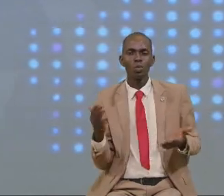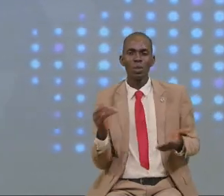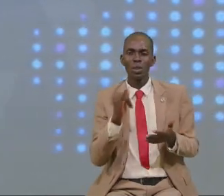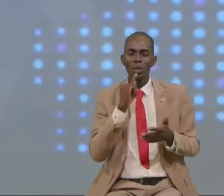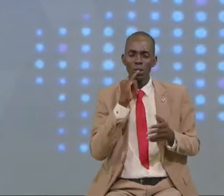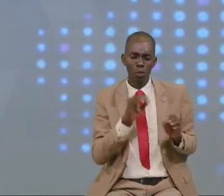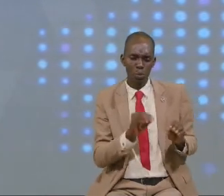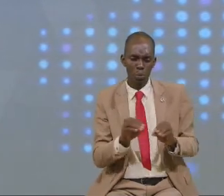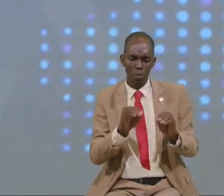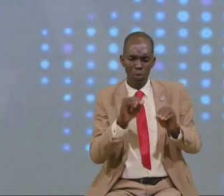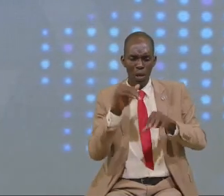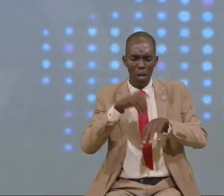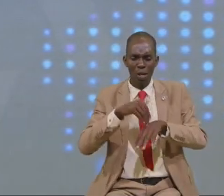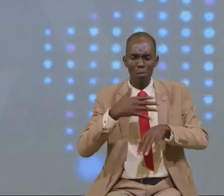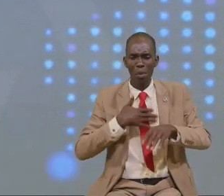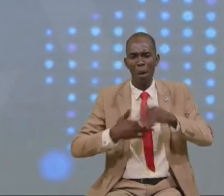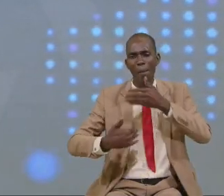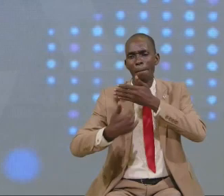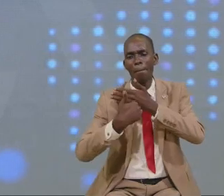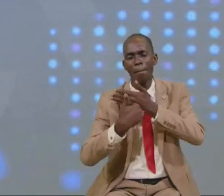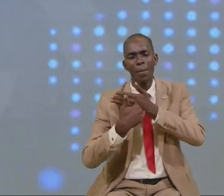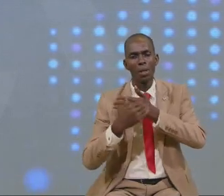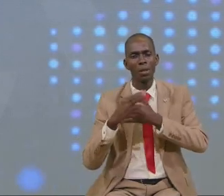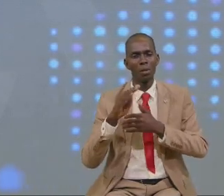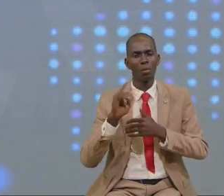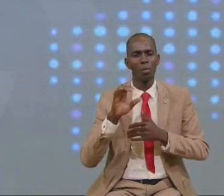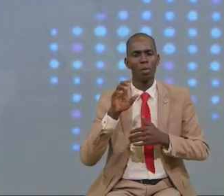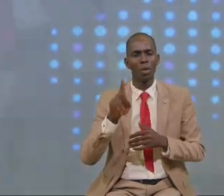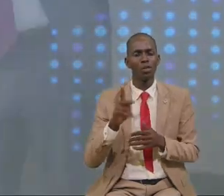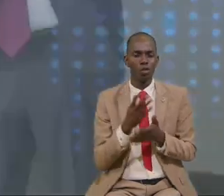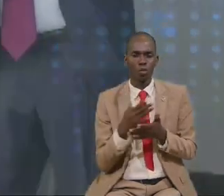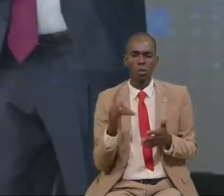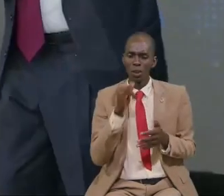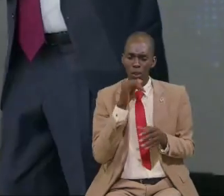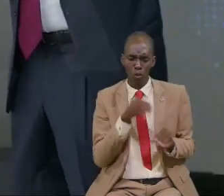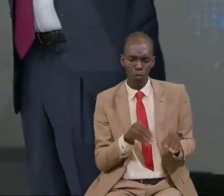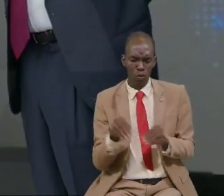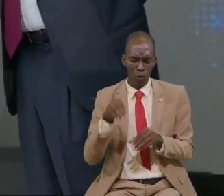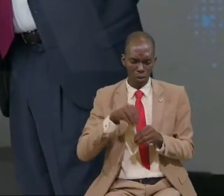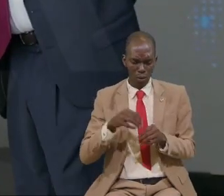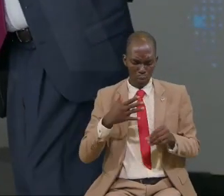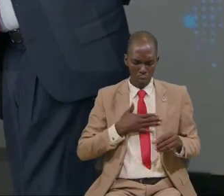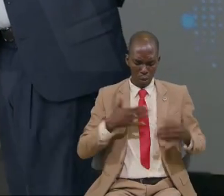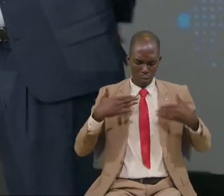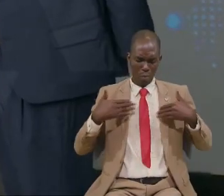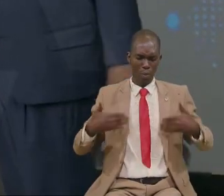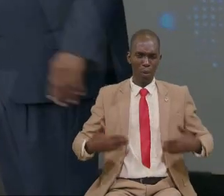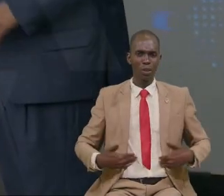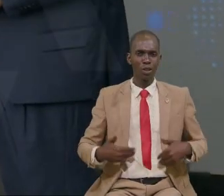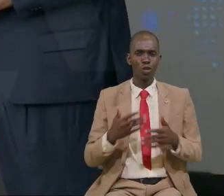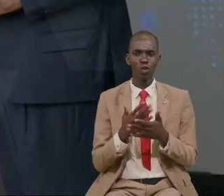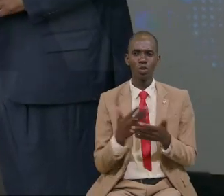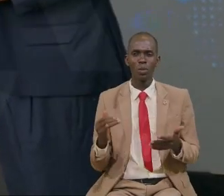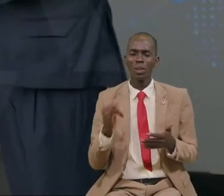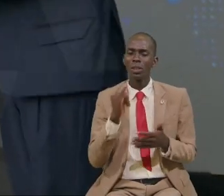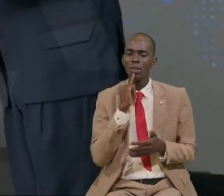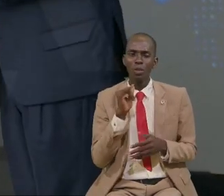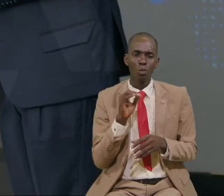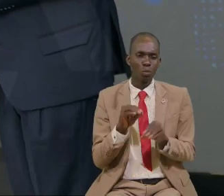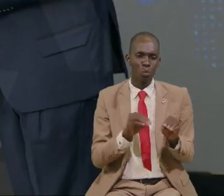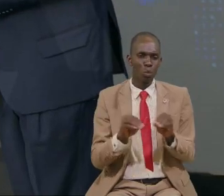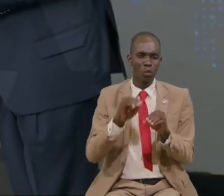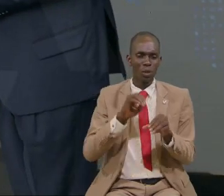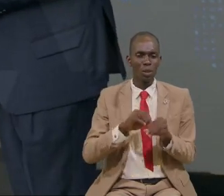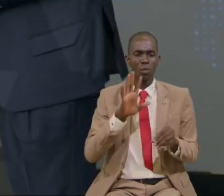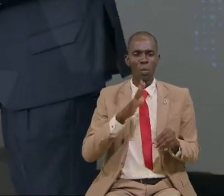back. Something is working in my thigh. Something is moving in my stomach. What did you